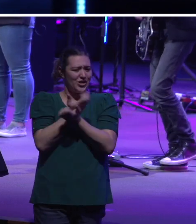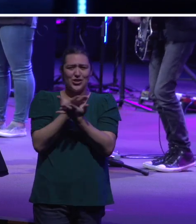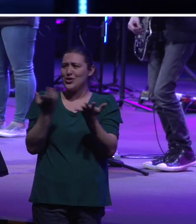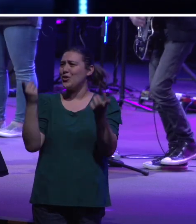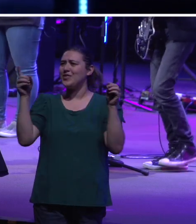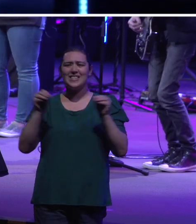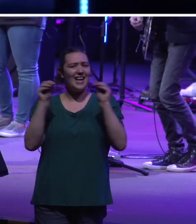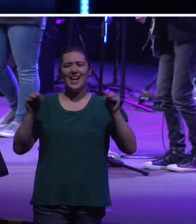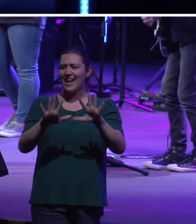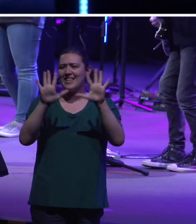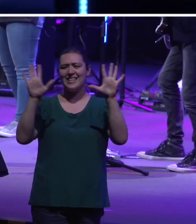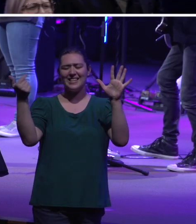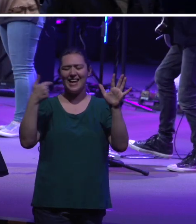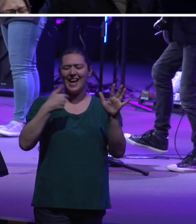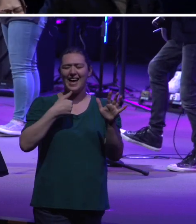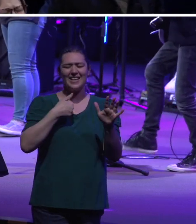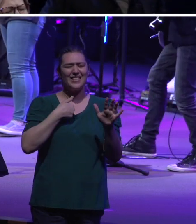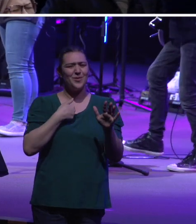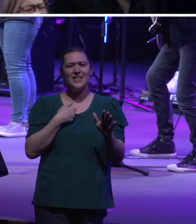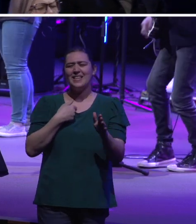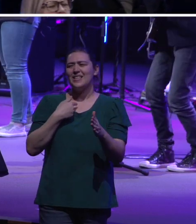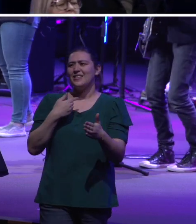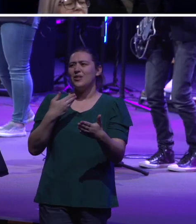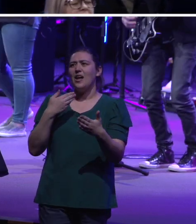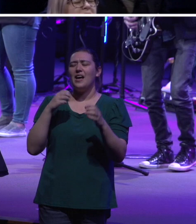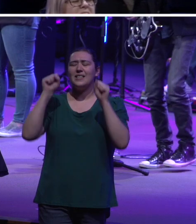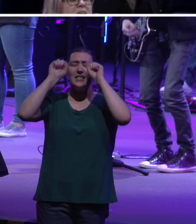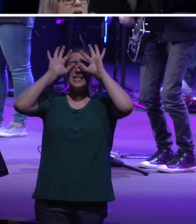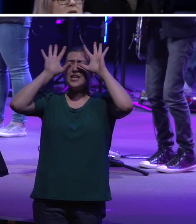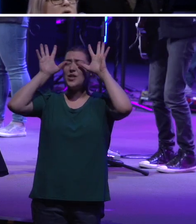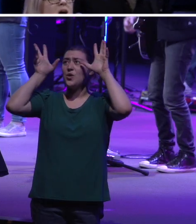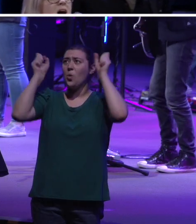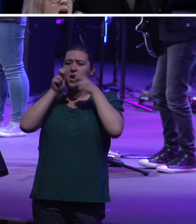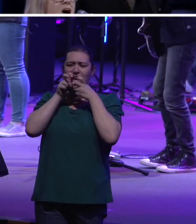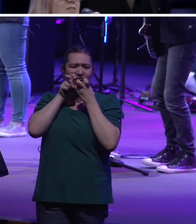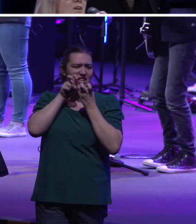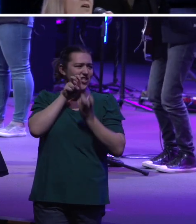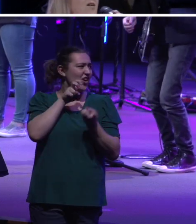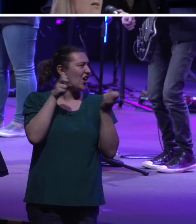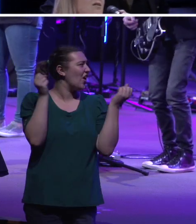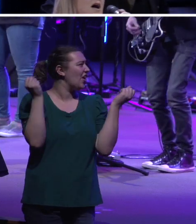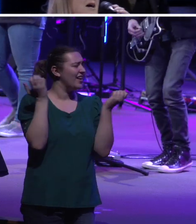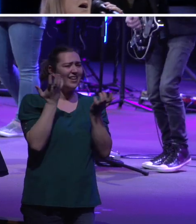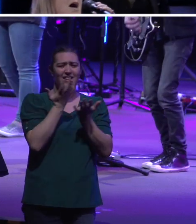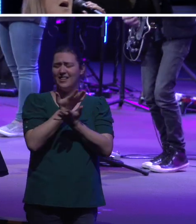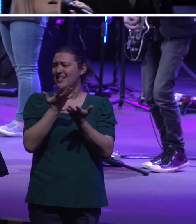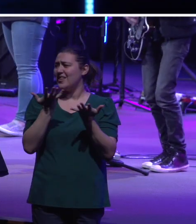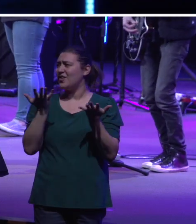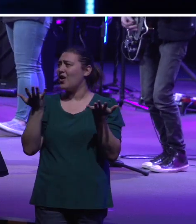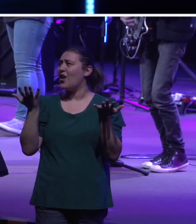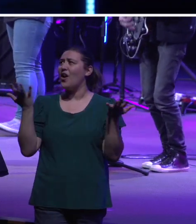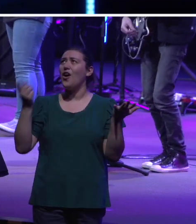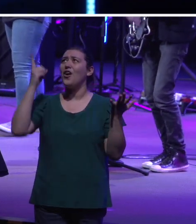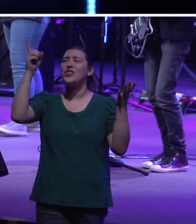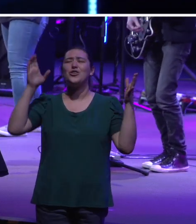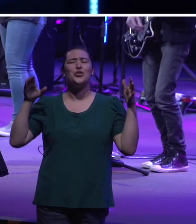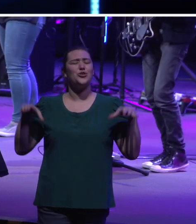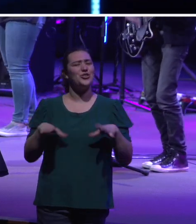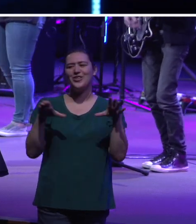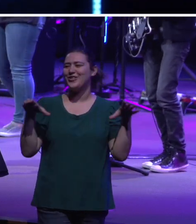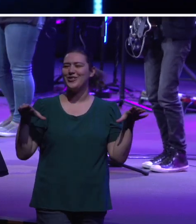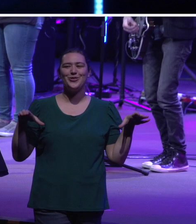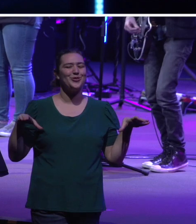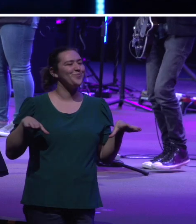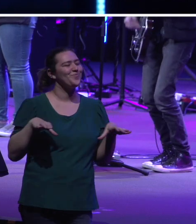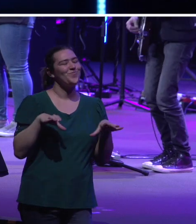what you've done. And I am lost in wonder at all you